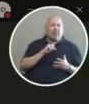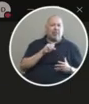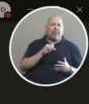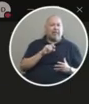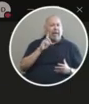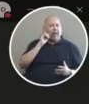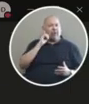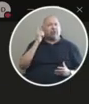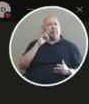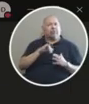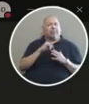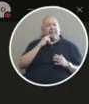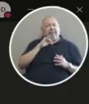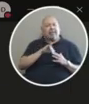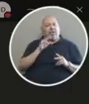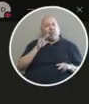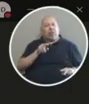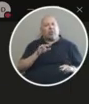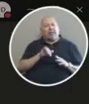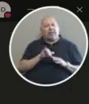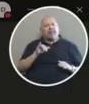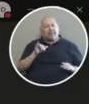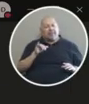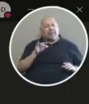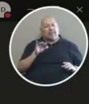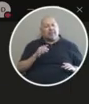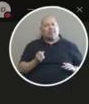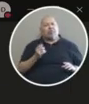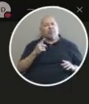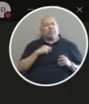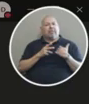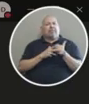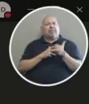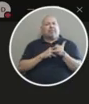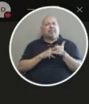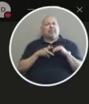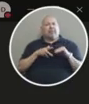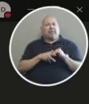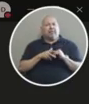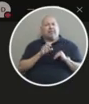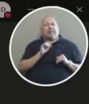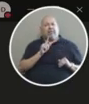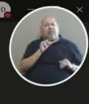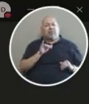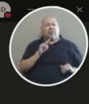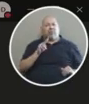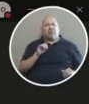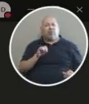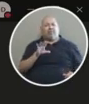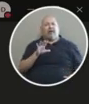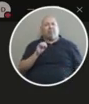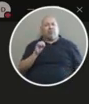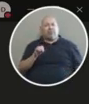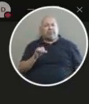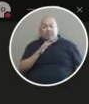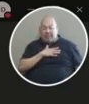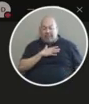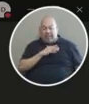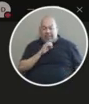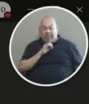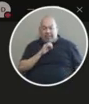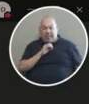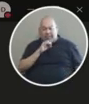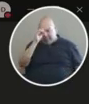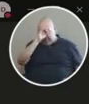I did hear somebody say, let's look at how much should we save by cutting salaries 2.5%. In my opinion, we